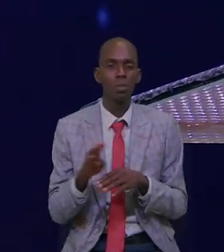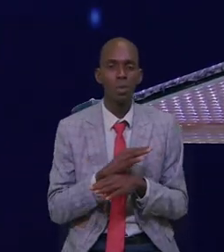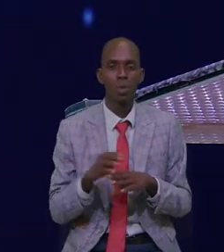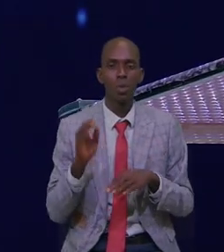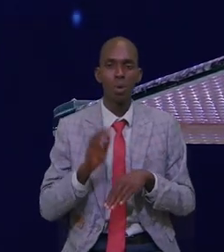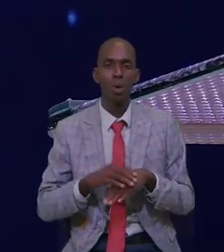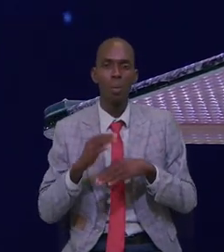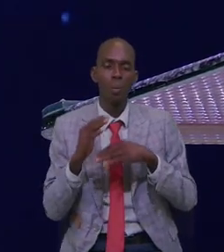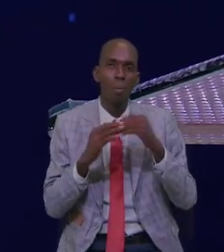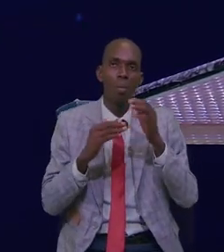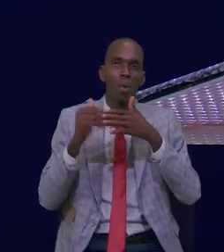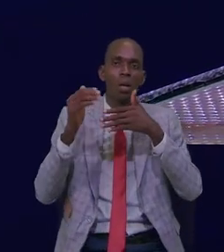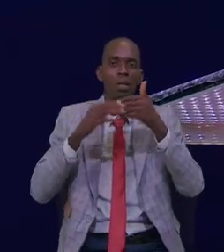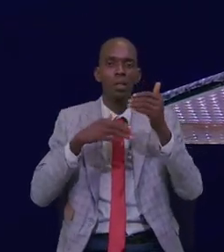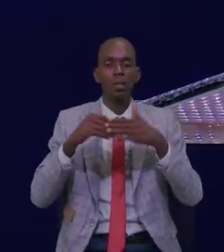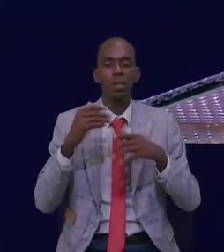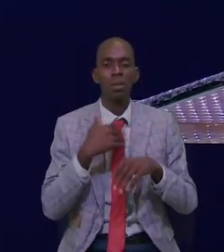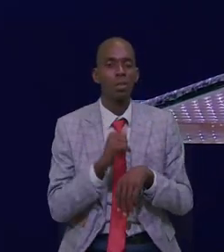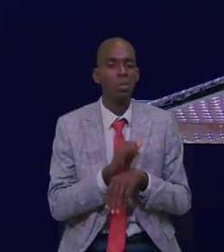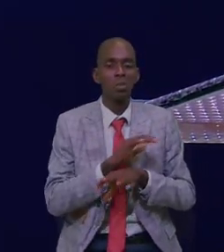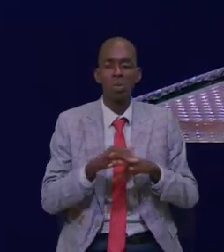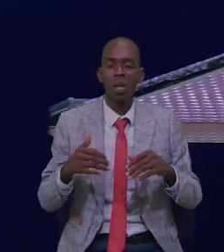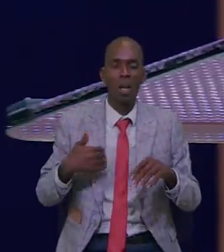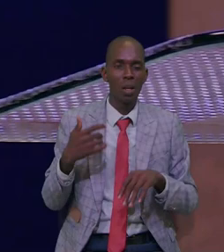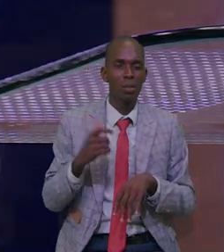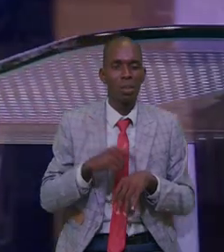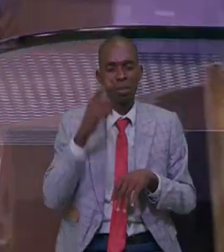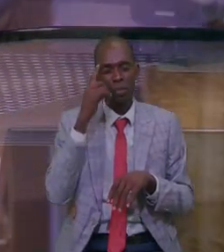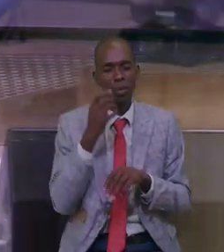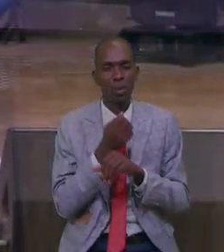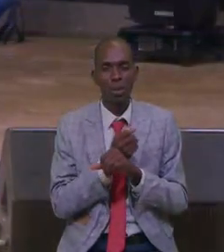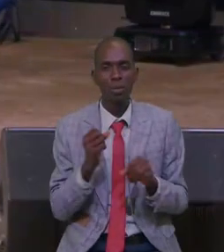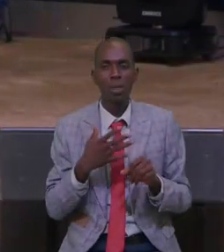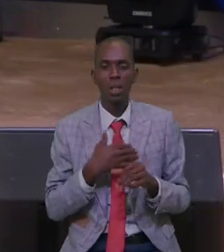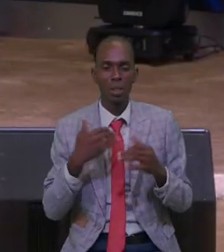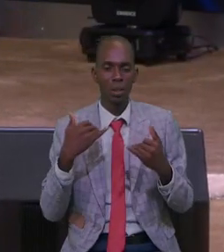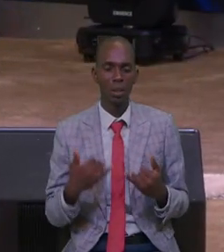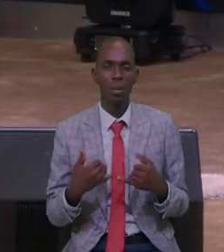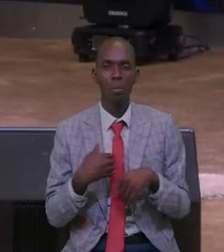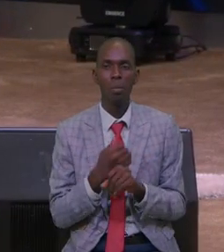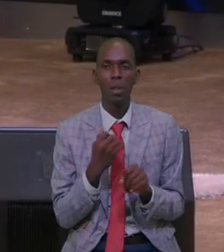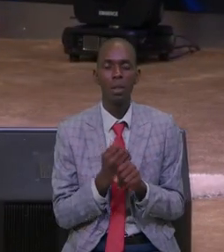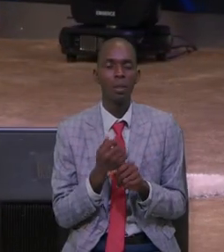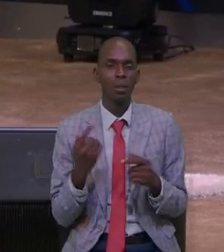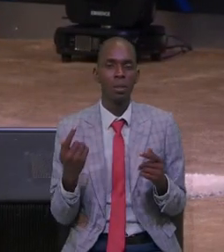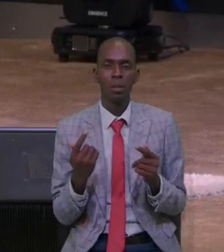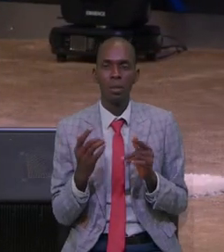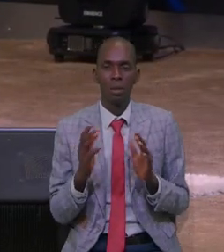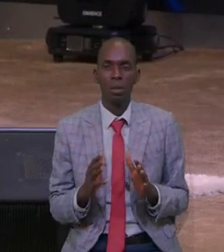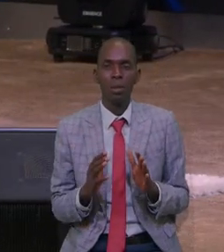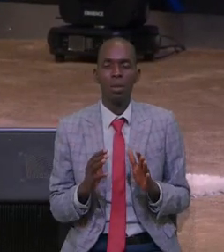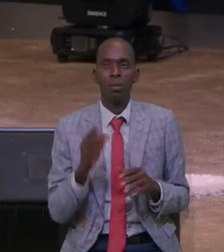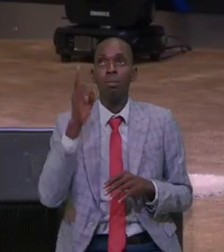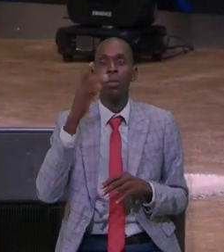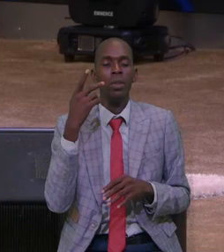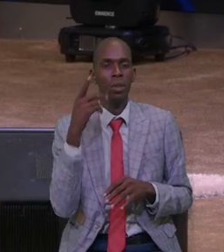the world. They do not have time for salvation, and they remain sinners, and God sees them as sinners.